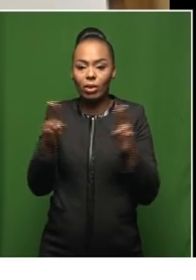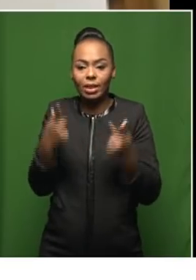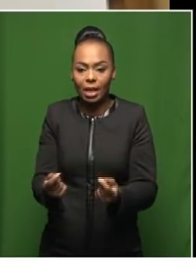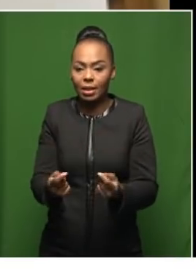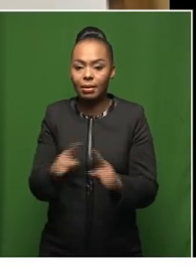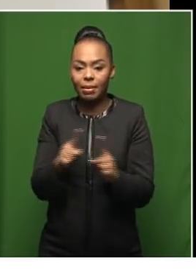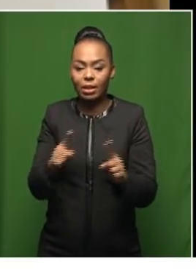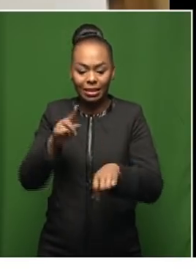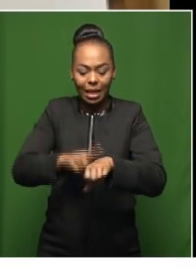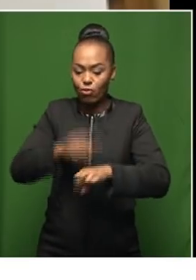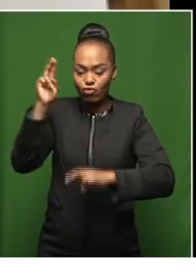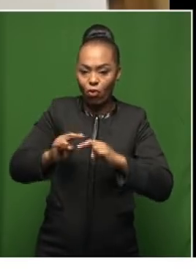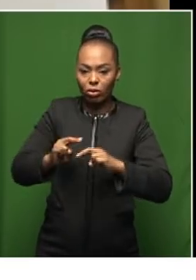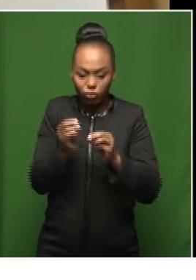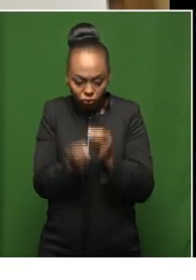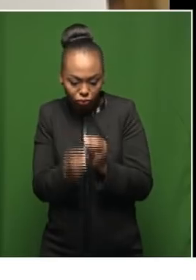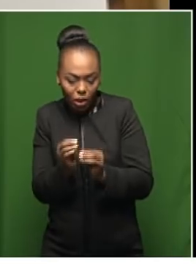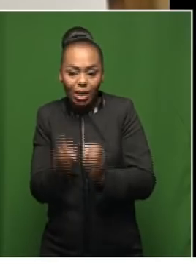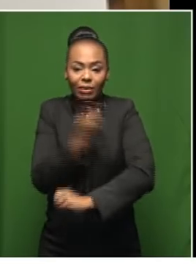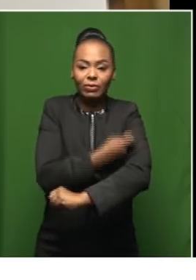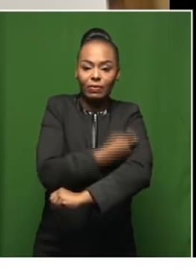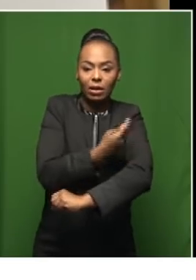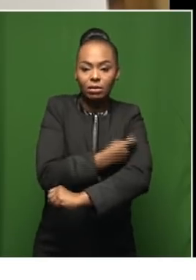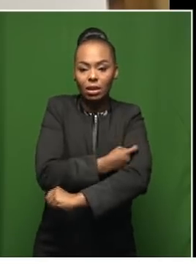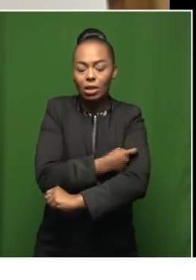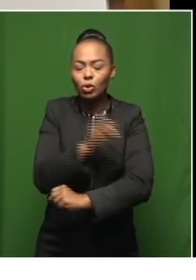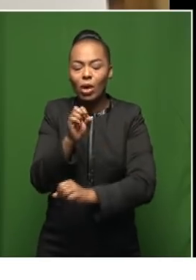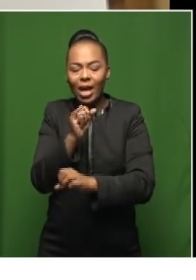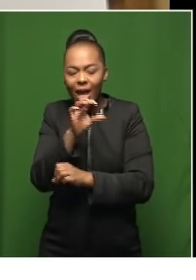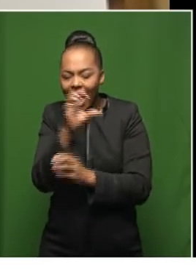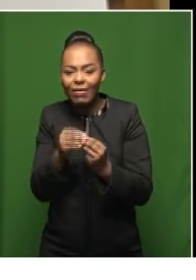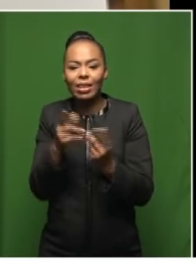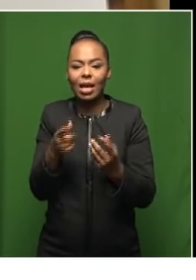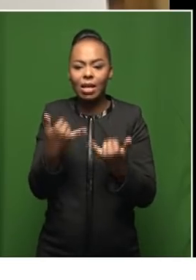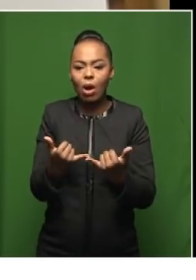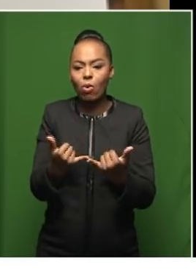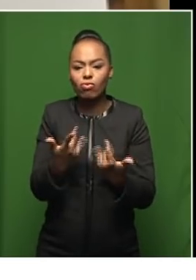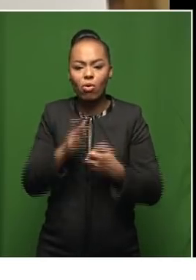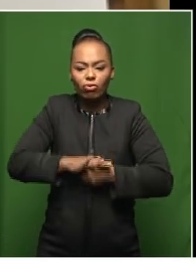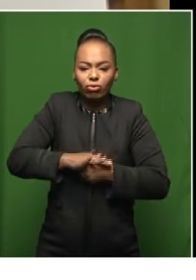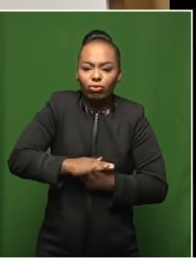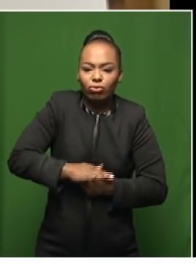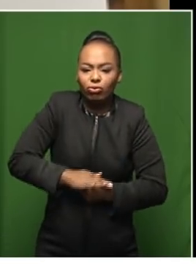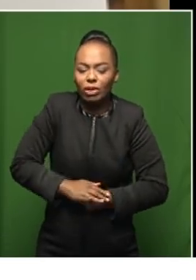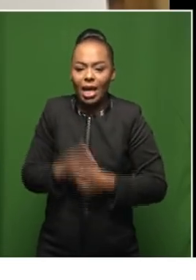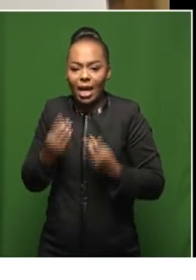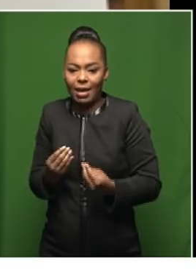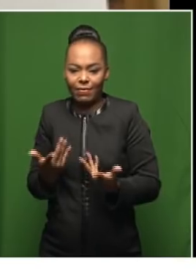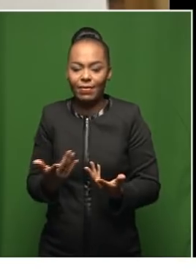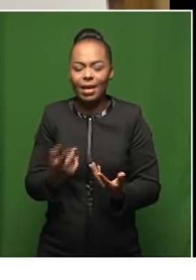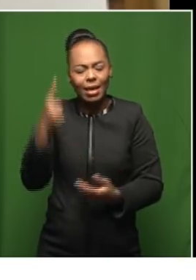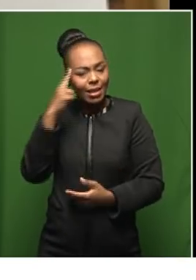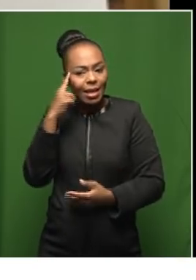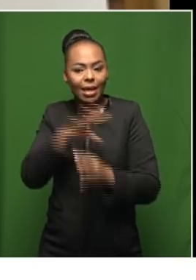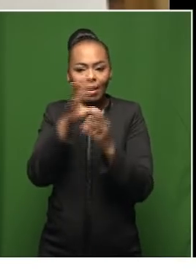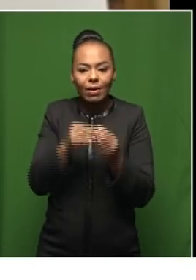time to be concluded. So everything is really working under pressure. We really think that everything